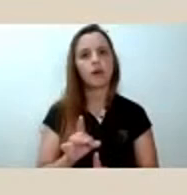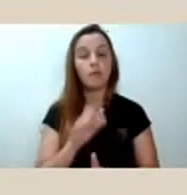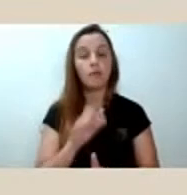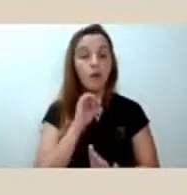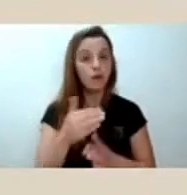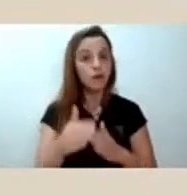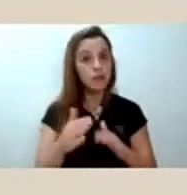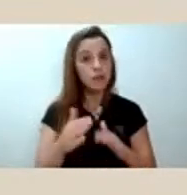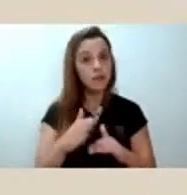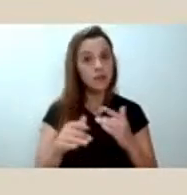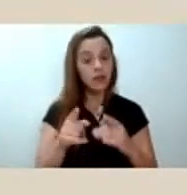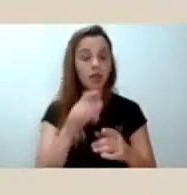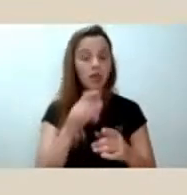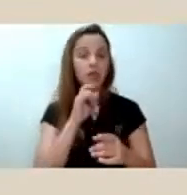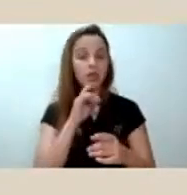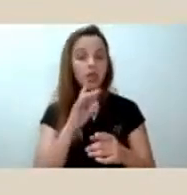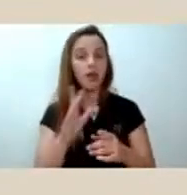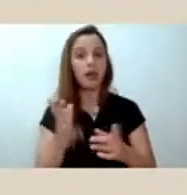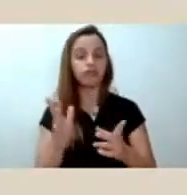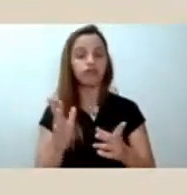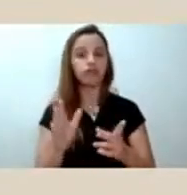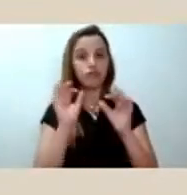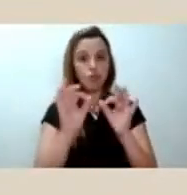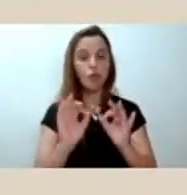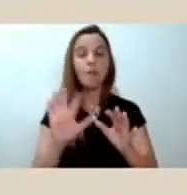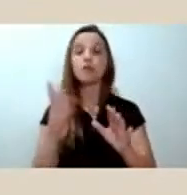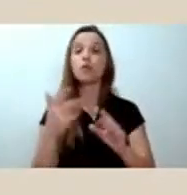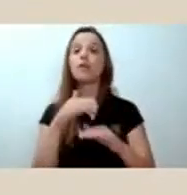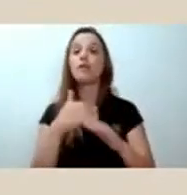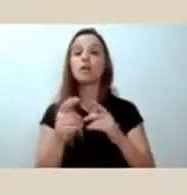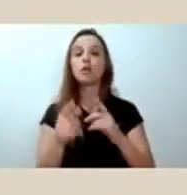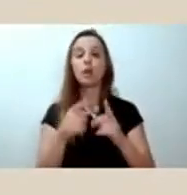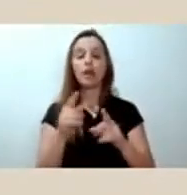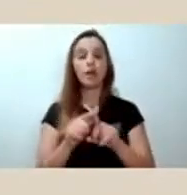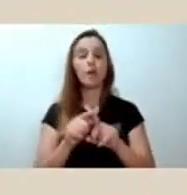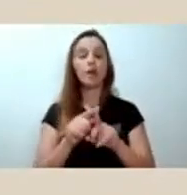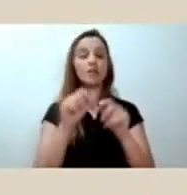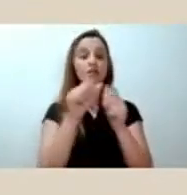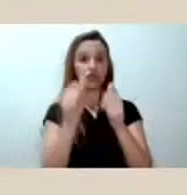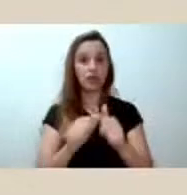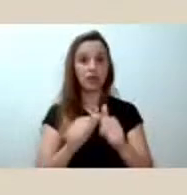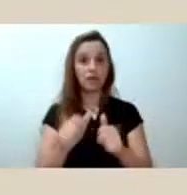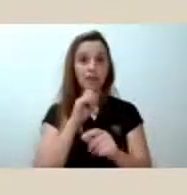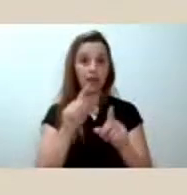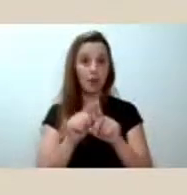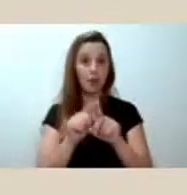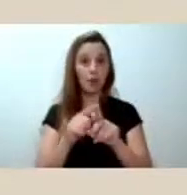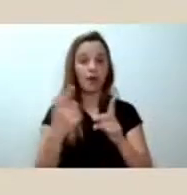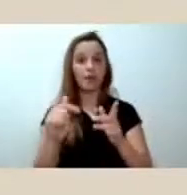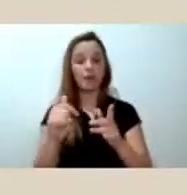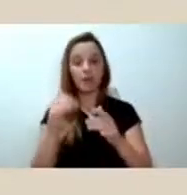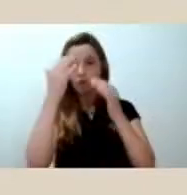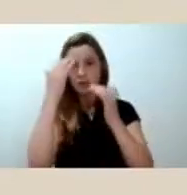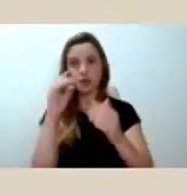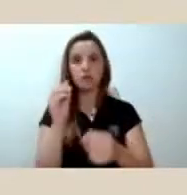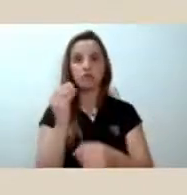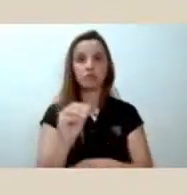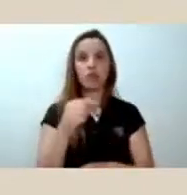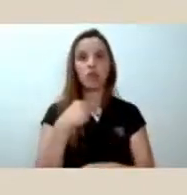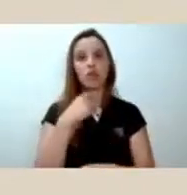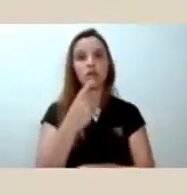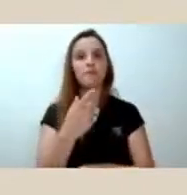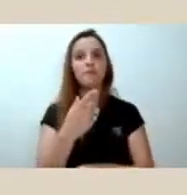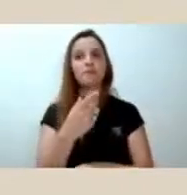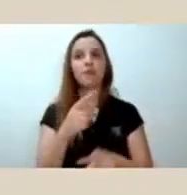fixed. But what you are doing when you do this is a quota system, right? You're introducing a quota, and you're saying, I want 1/3 or 50%